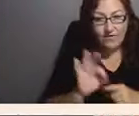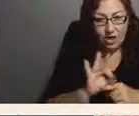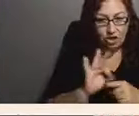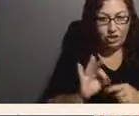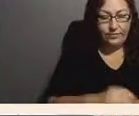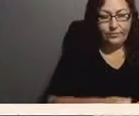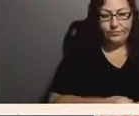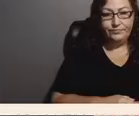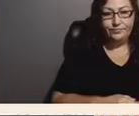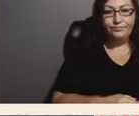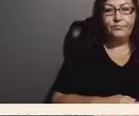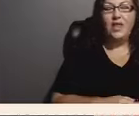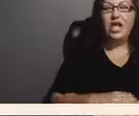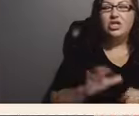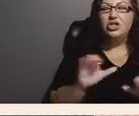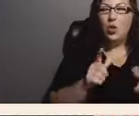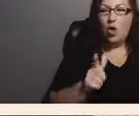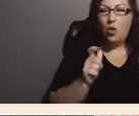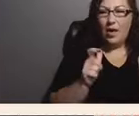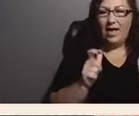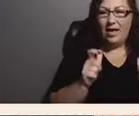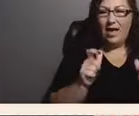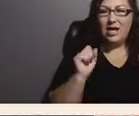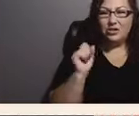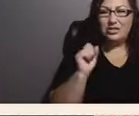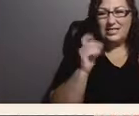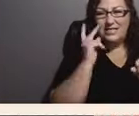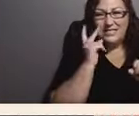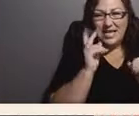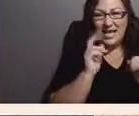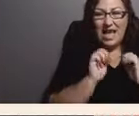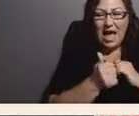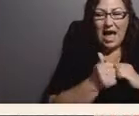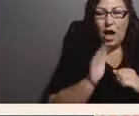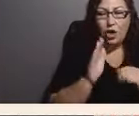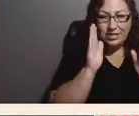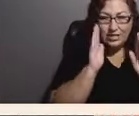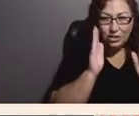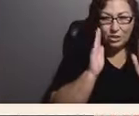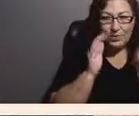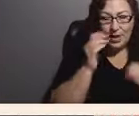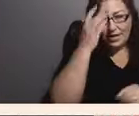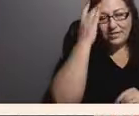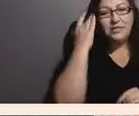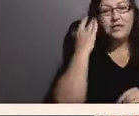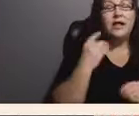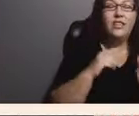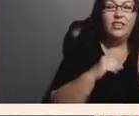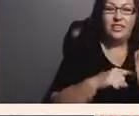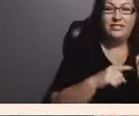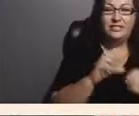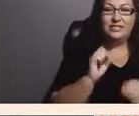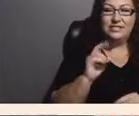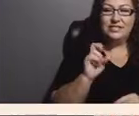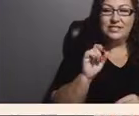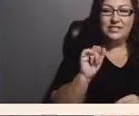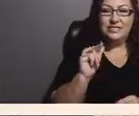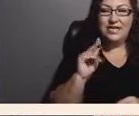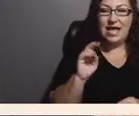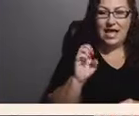Let's do a quick exercise to see how your attention span is. This is sustained attention. So as the music